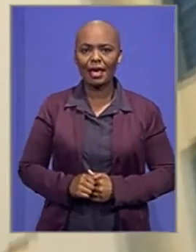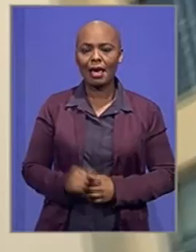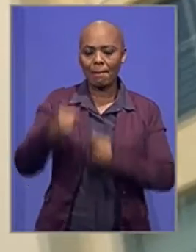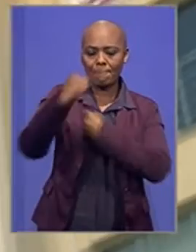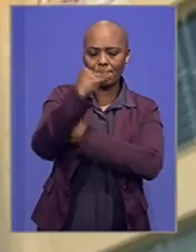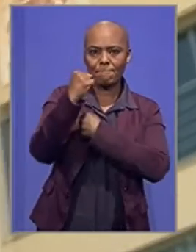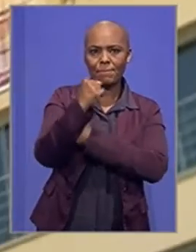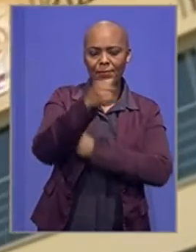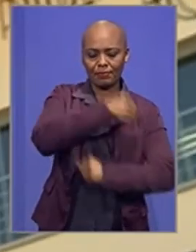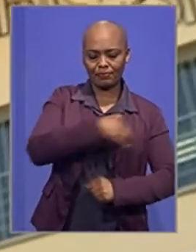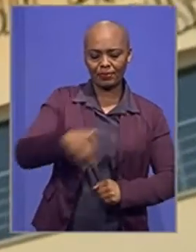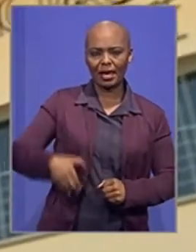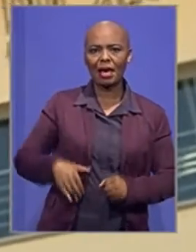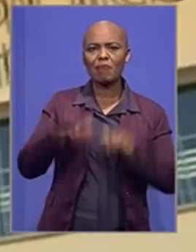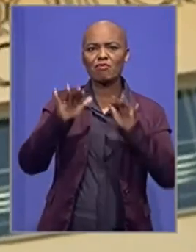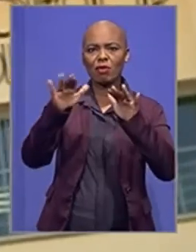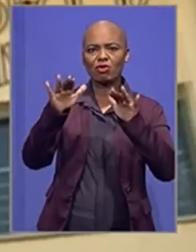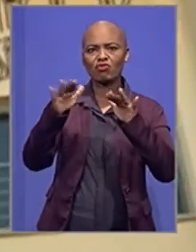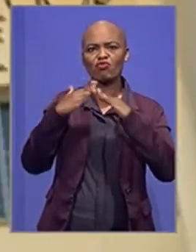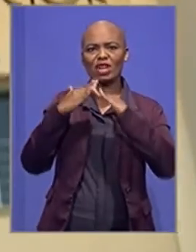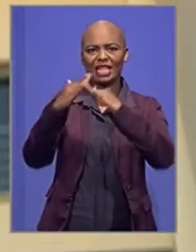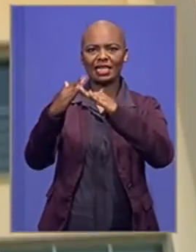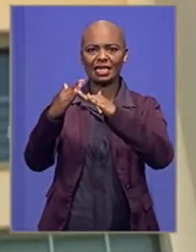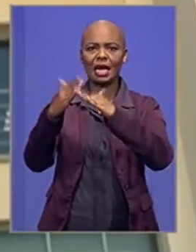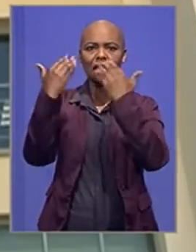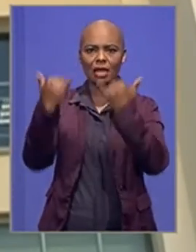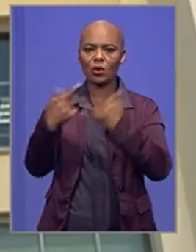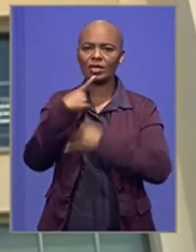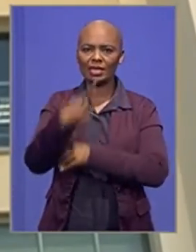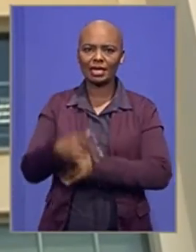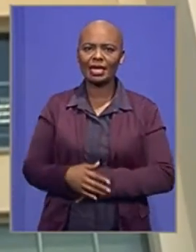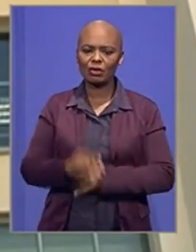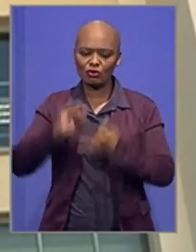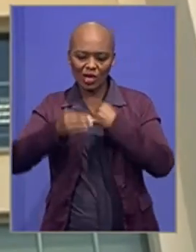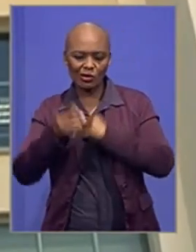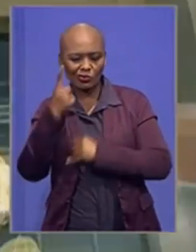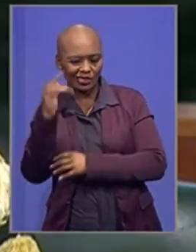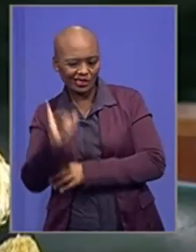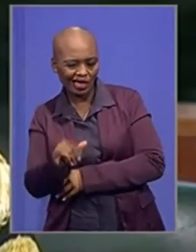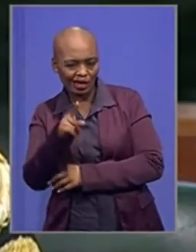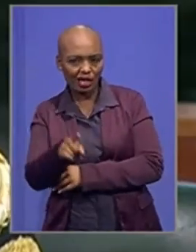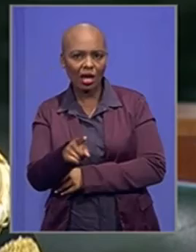setshaba ya re e santse e le ka go totobatsa ngongorego eno, mme khomišene ya